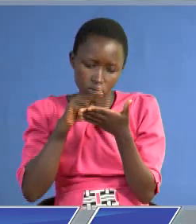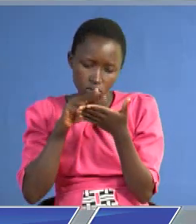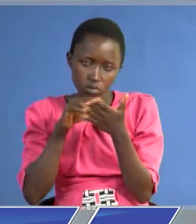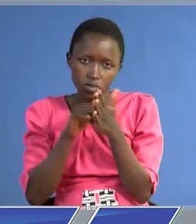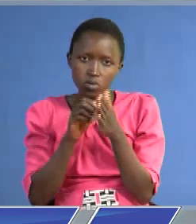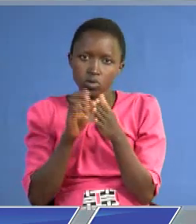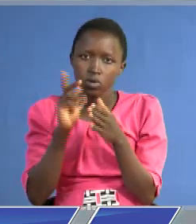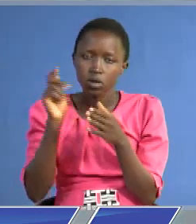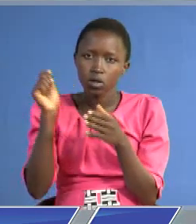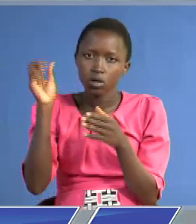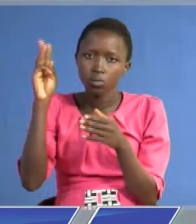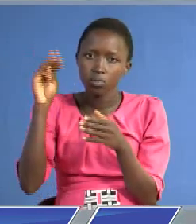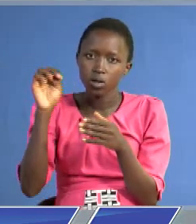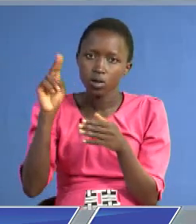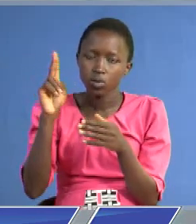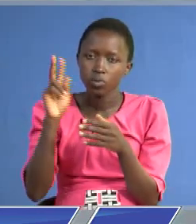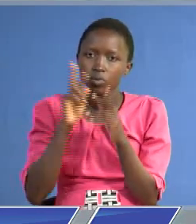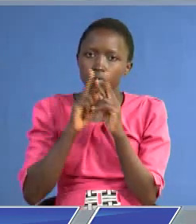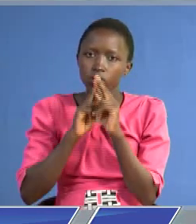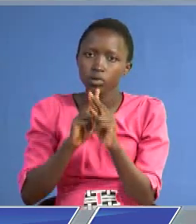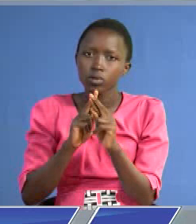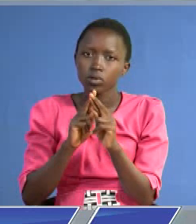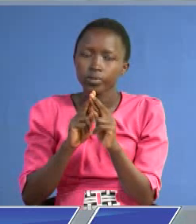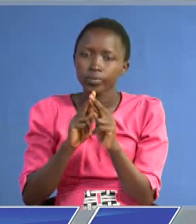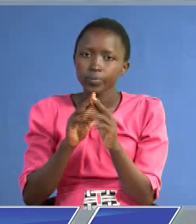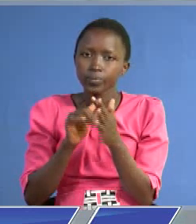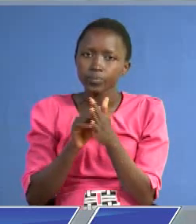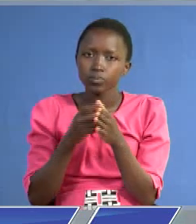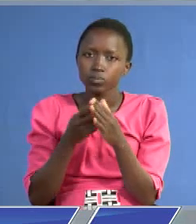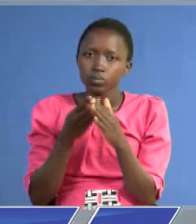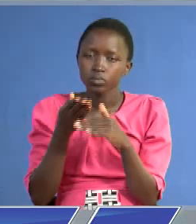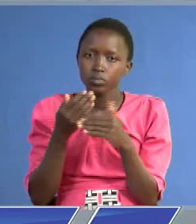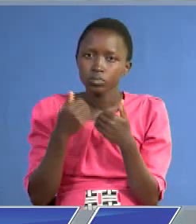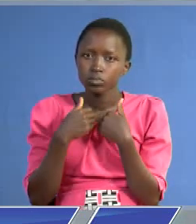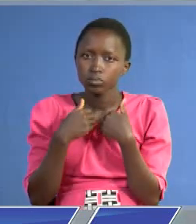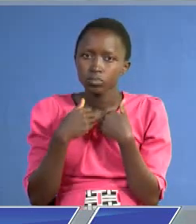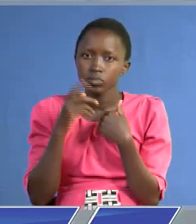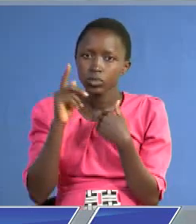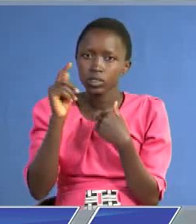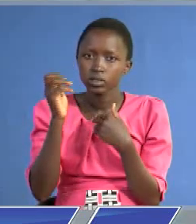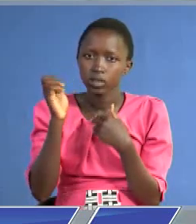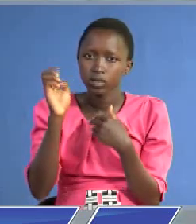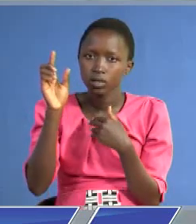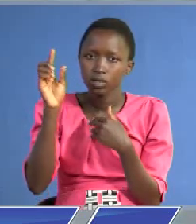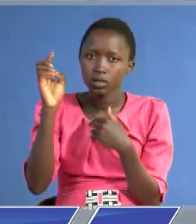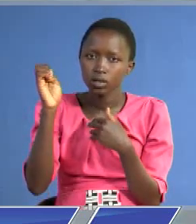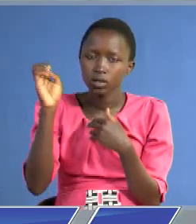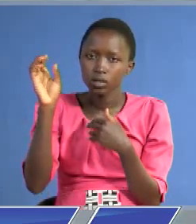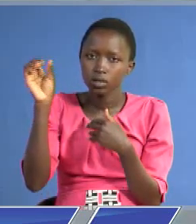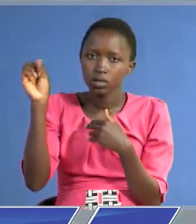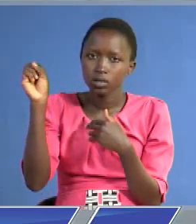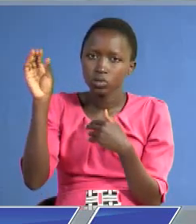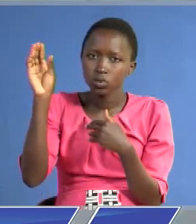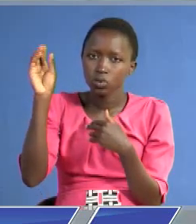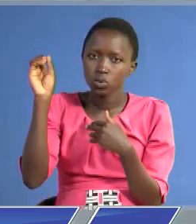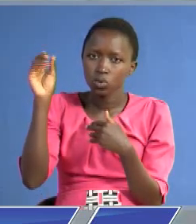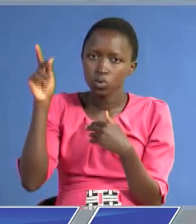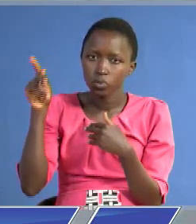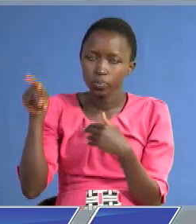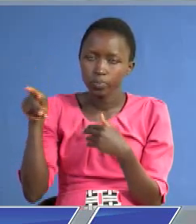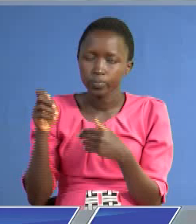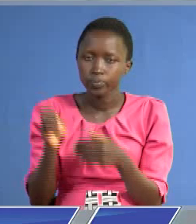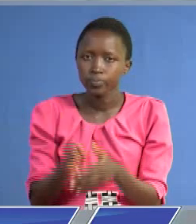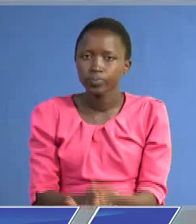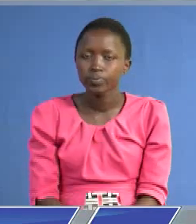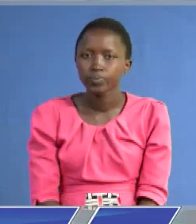as Christine Kamau now reports, in it will be a telescope which will reveal the wonders beyond the